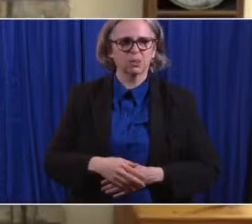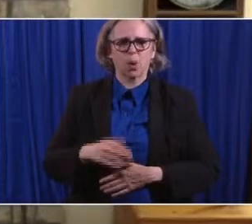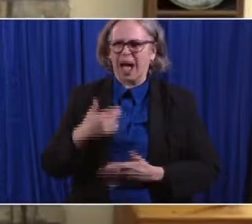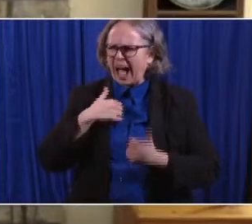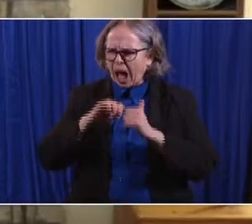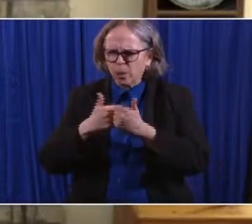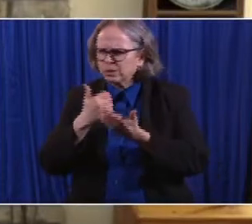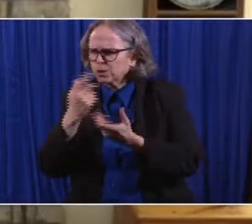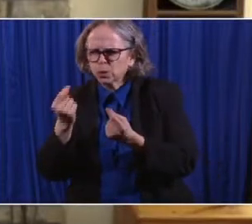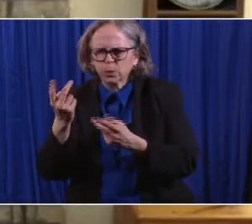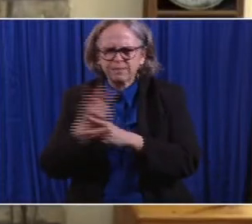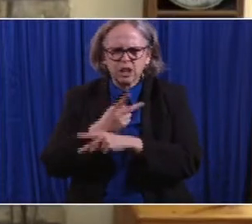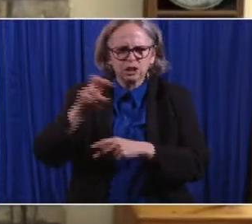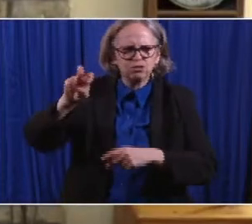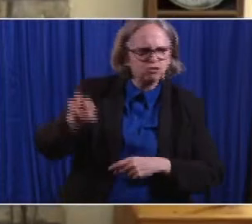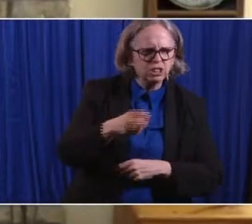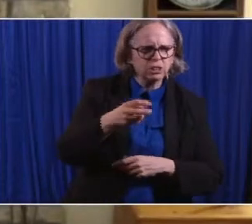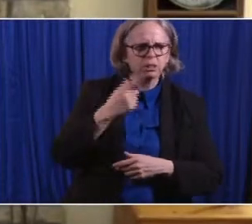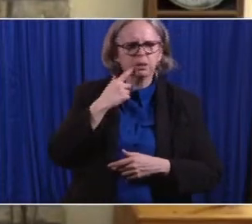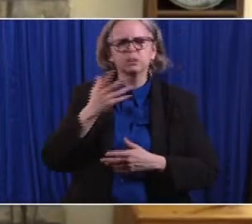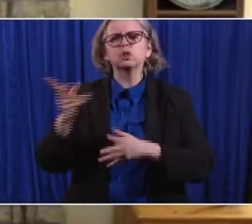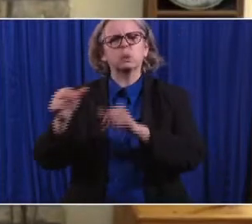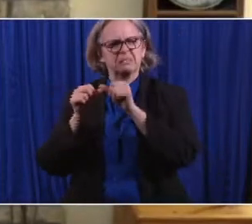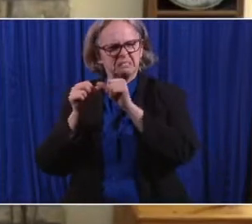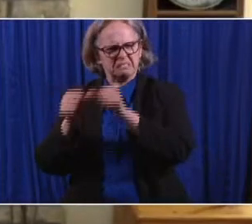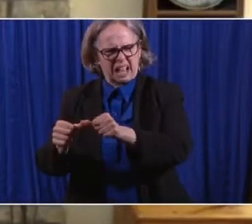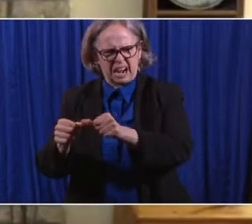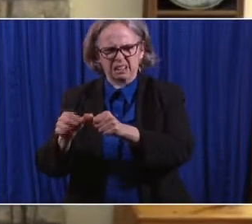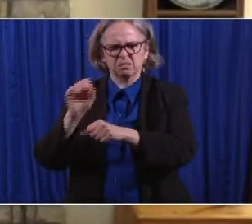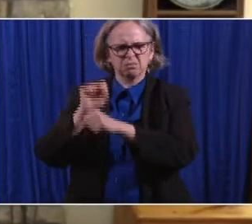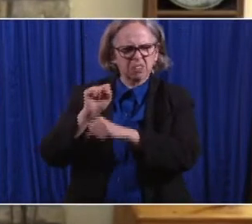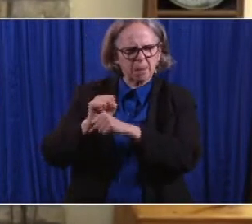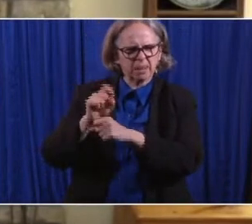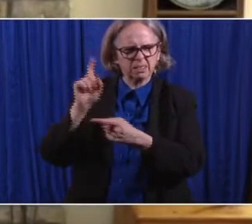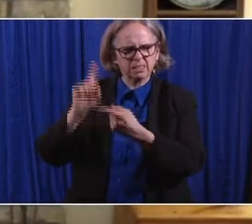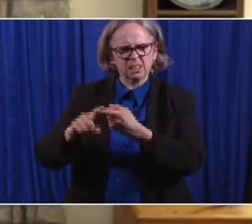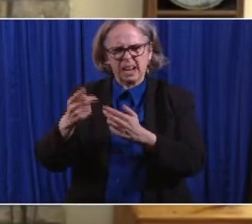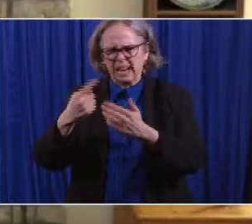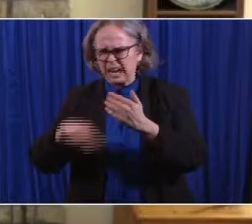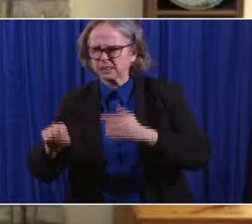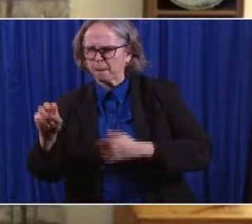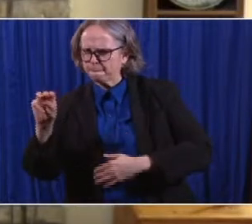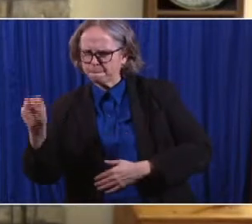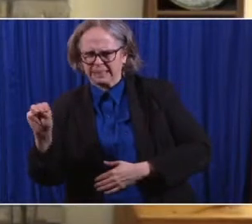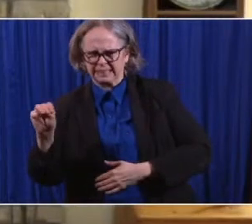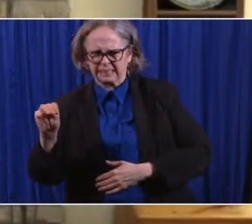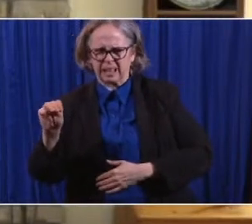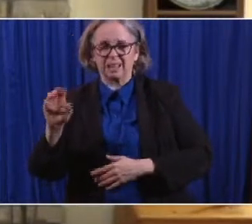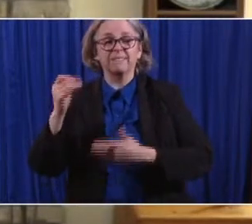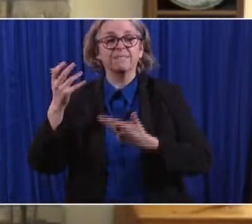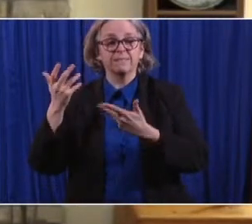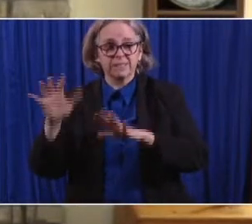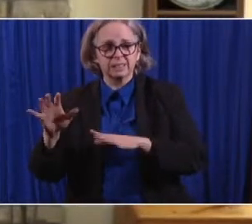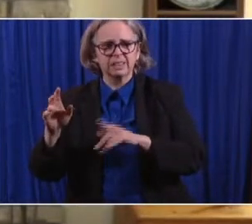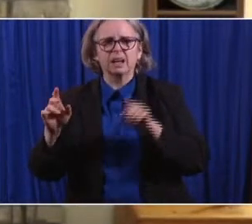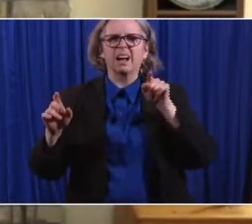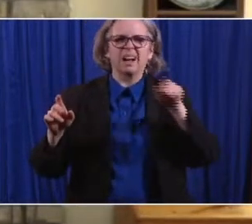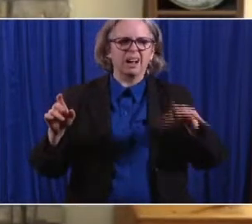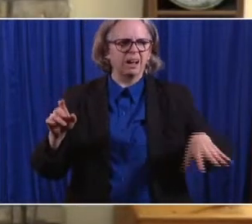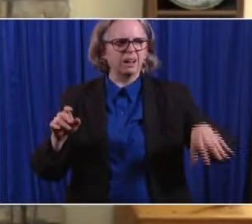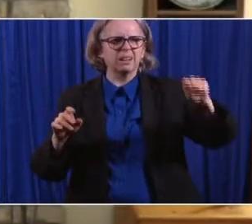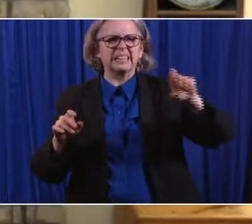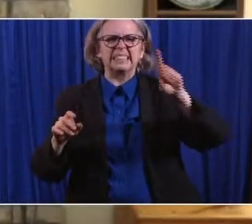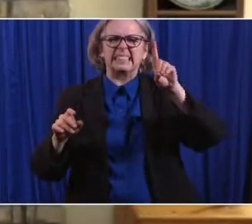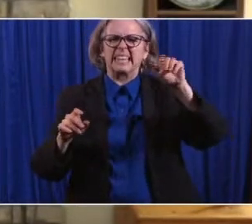March 8th. At that time, our current Director of Administrative Services, Matt Damschroeder, will move in as interim director at Jobs and